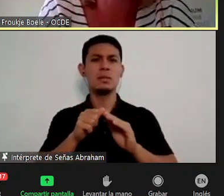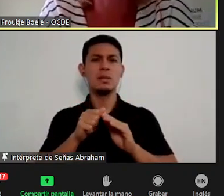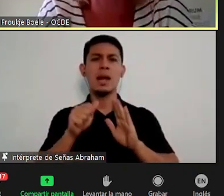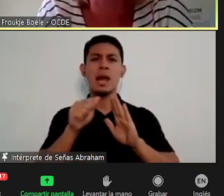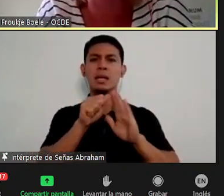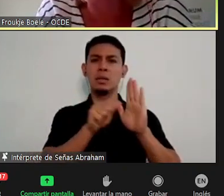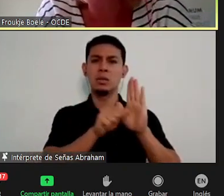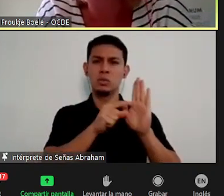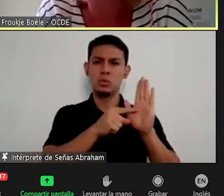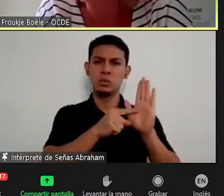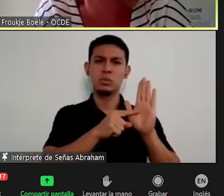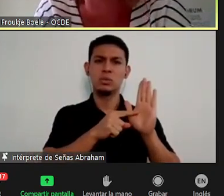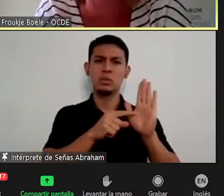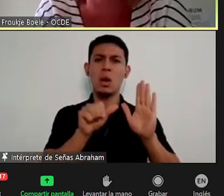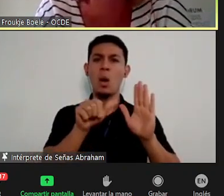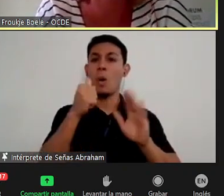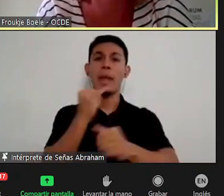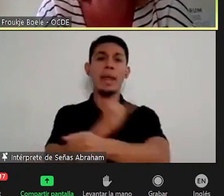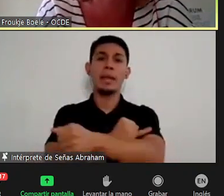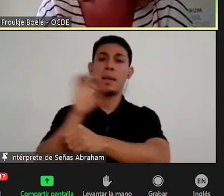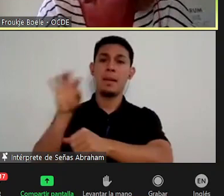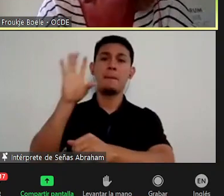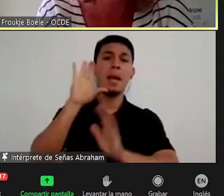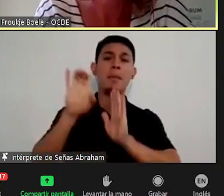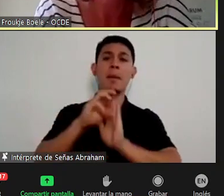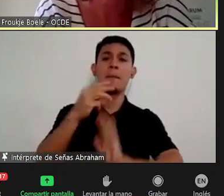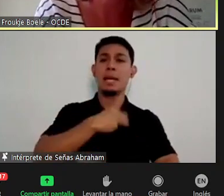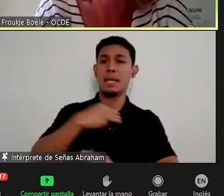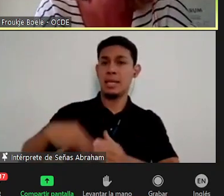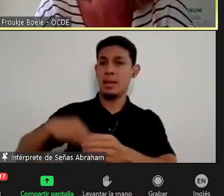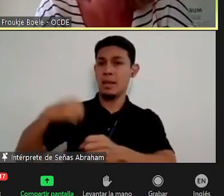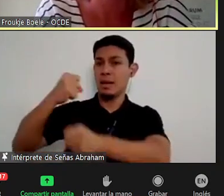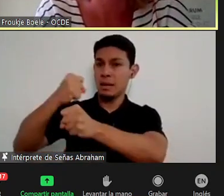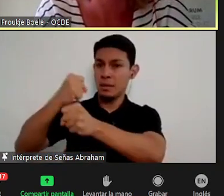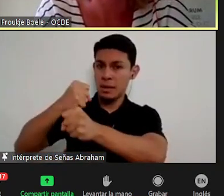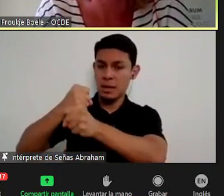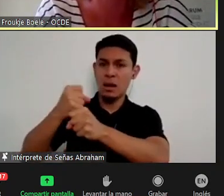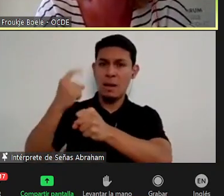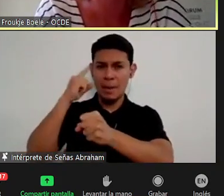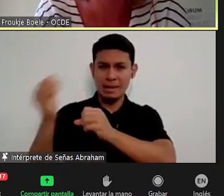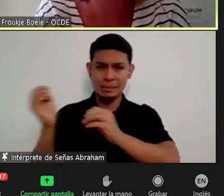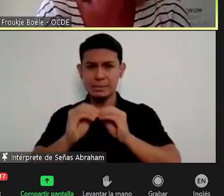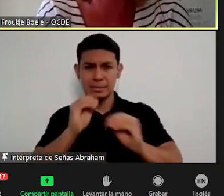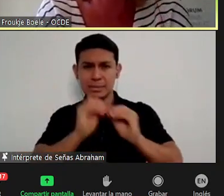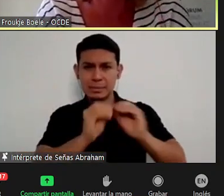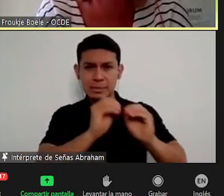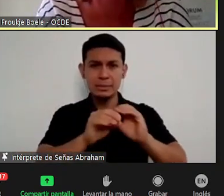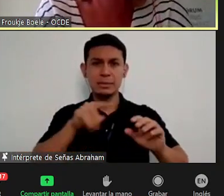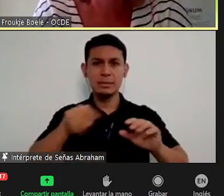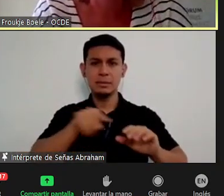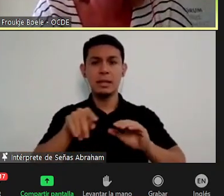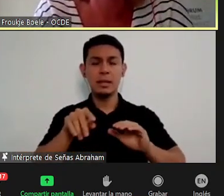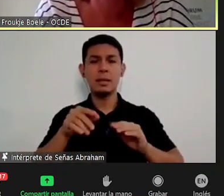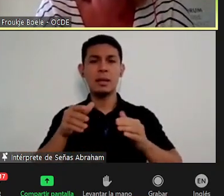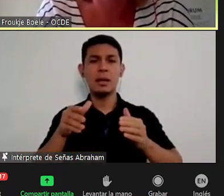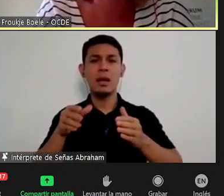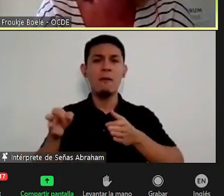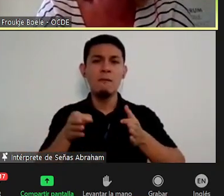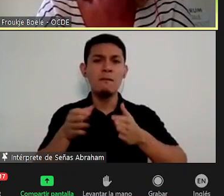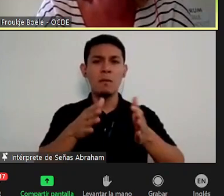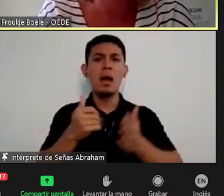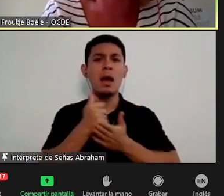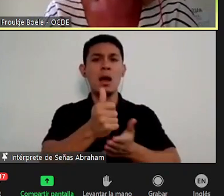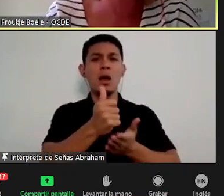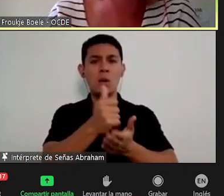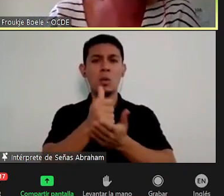articulation the coordination with other entities such as the labor ministry to adopt actions and measures that